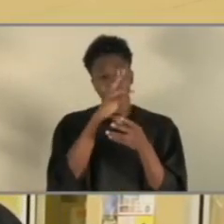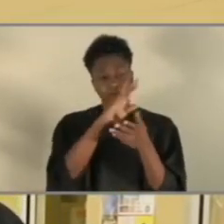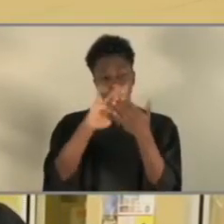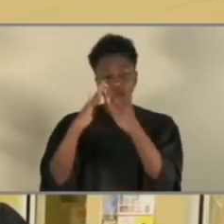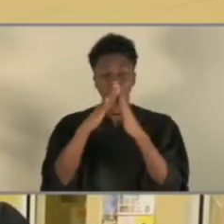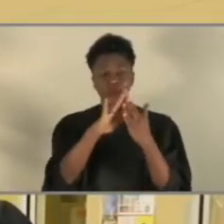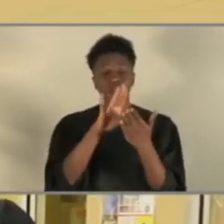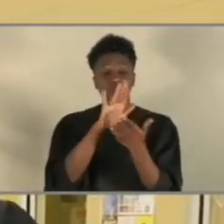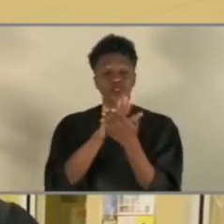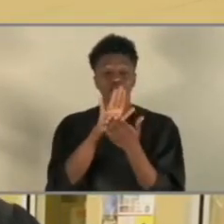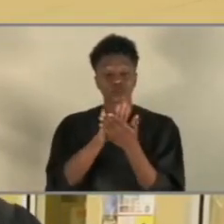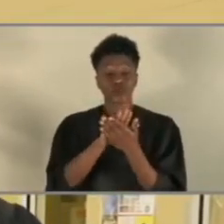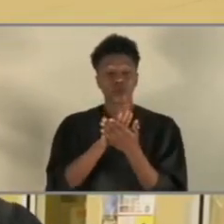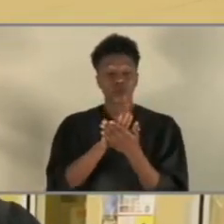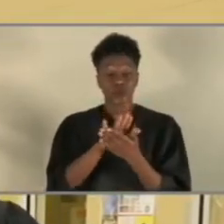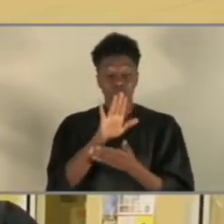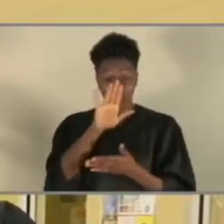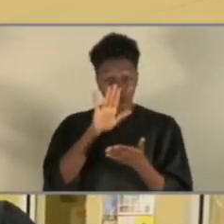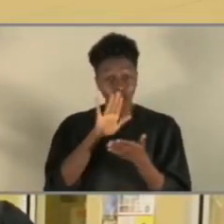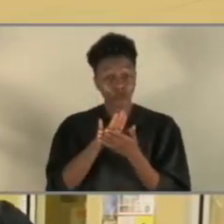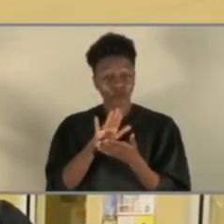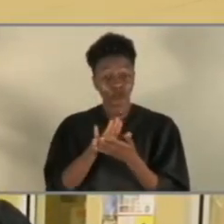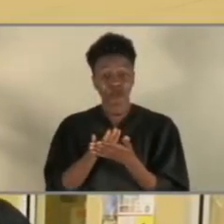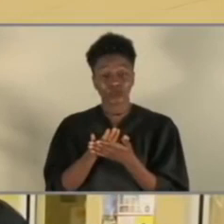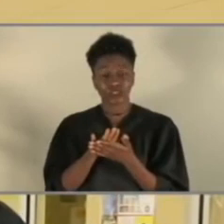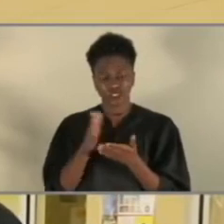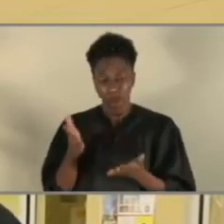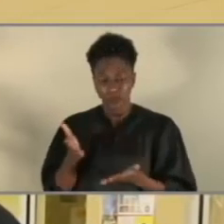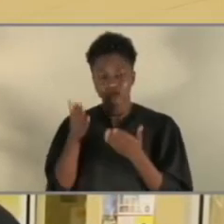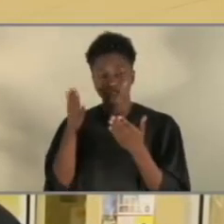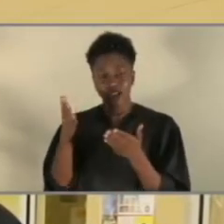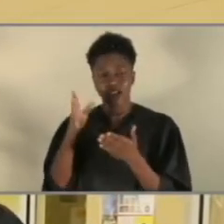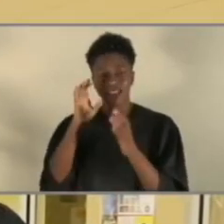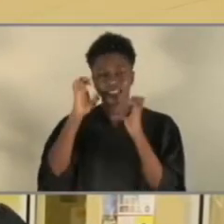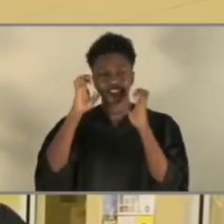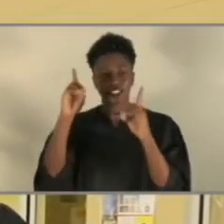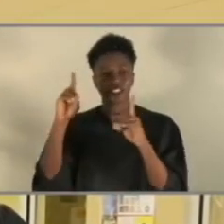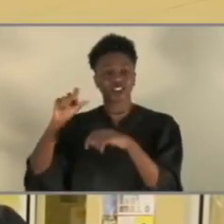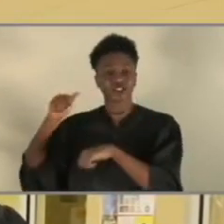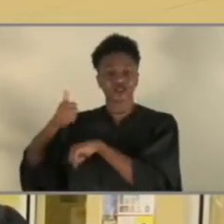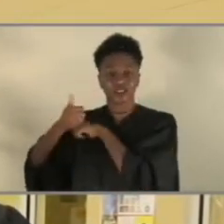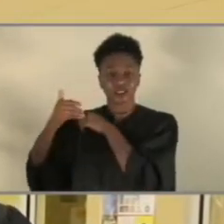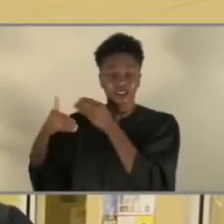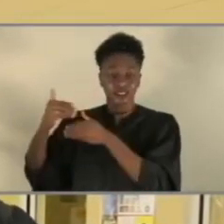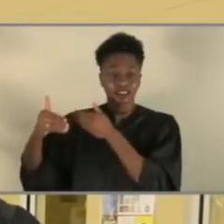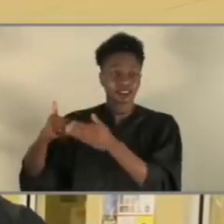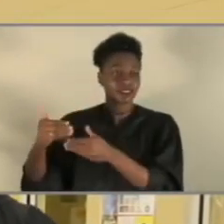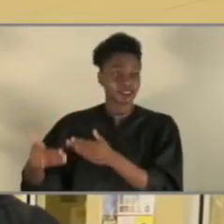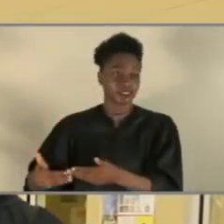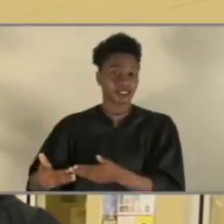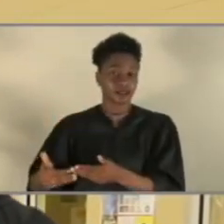alma mater and provide an educational legacy for those who will follow you. Graduates,